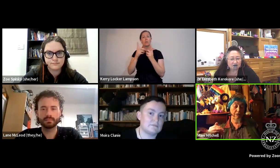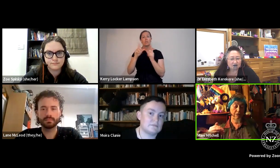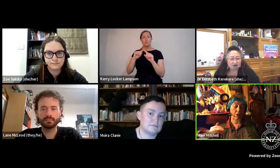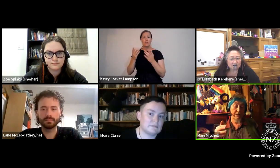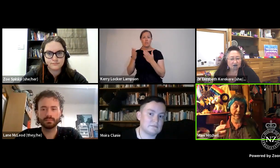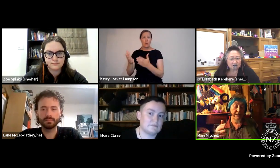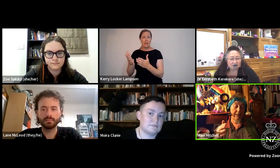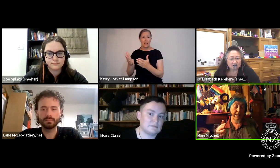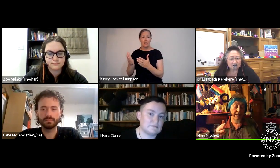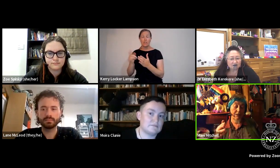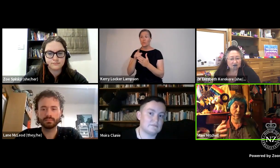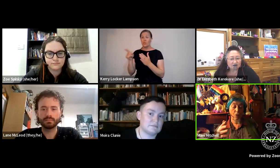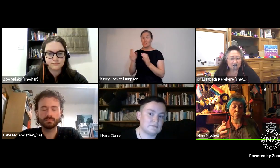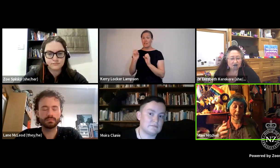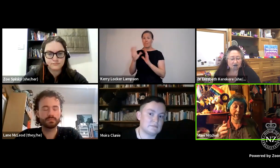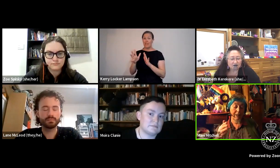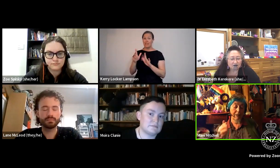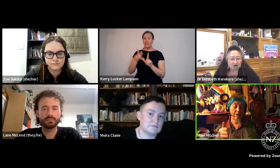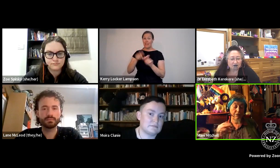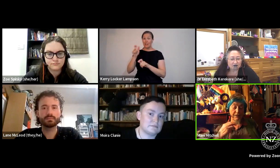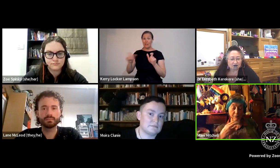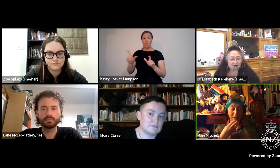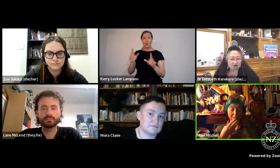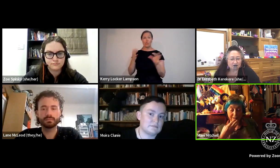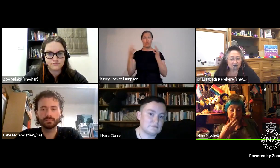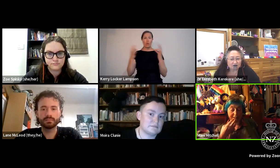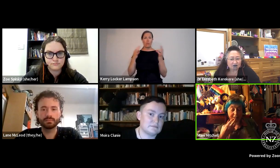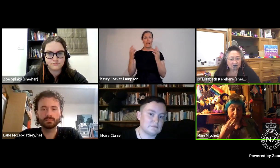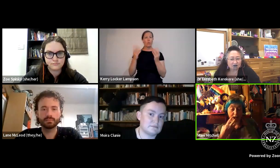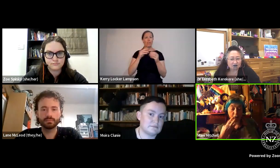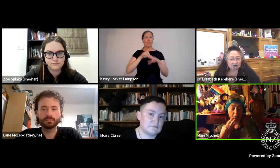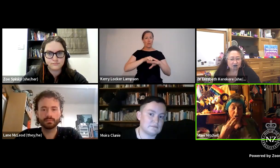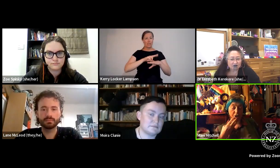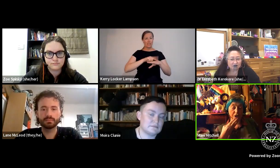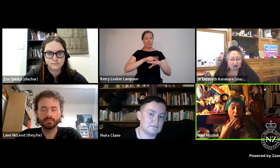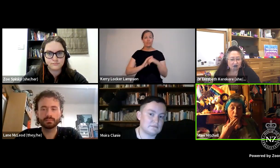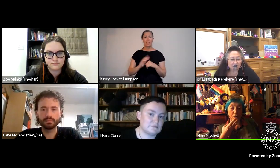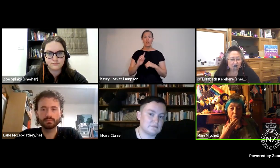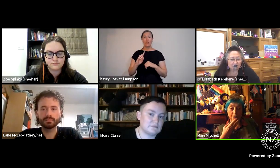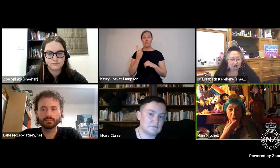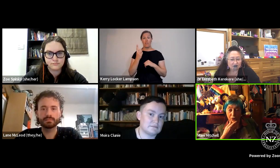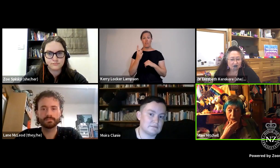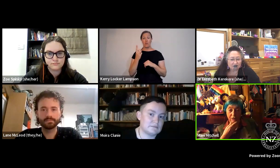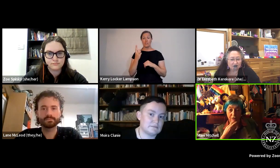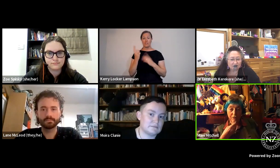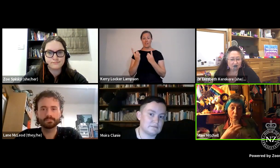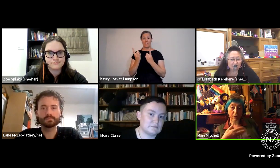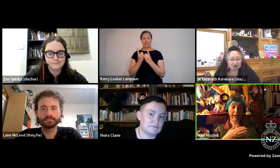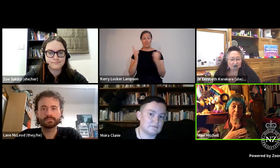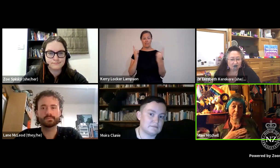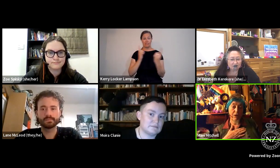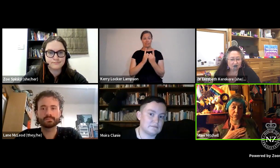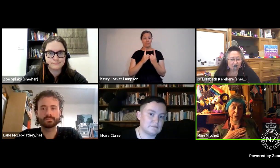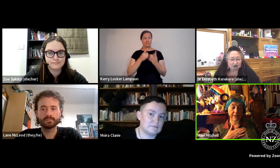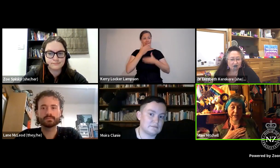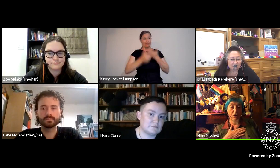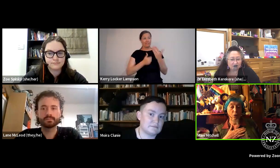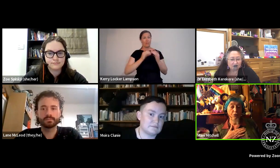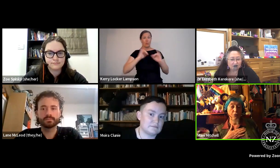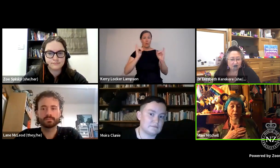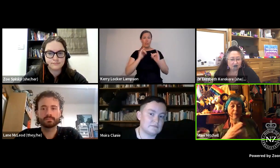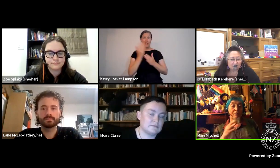front of doctors and they did role play. And their first one was, you know, the shit horrible story of what had happened that was